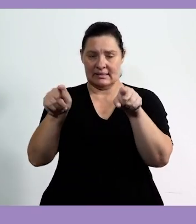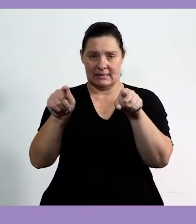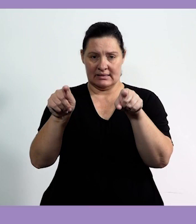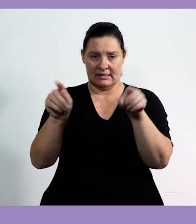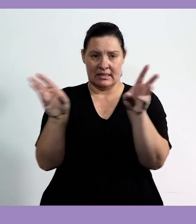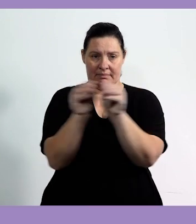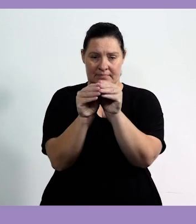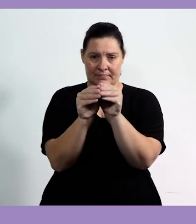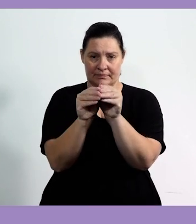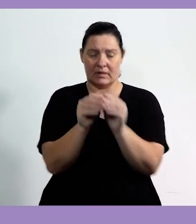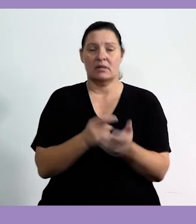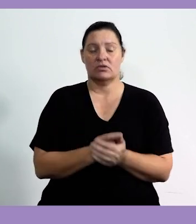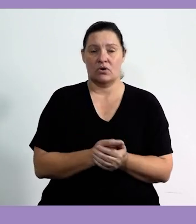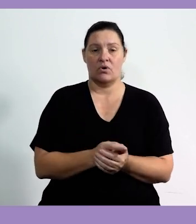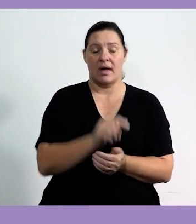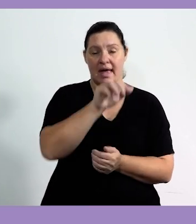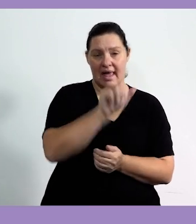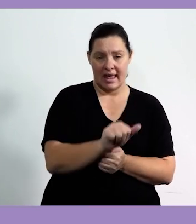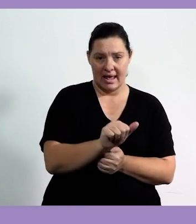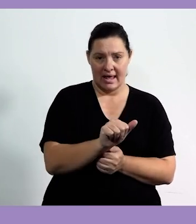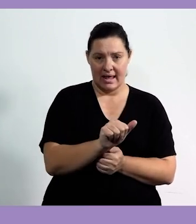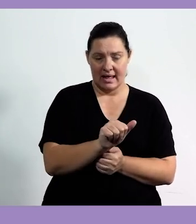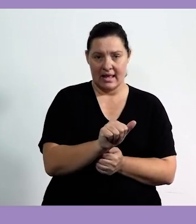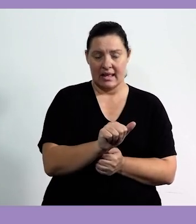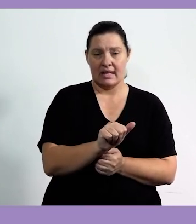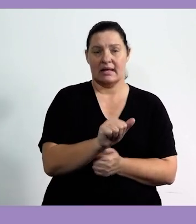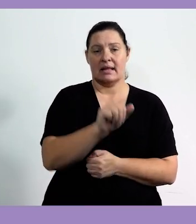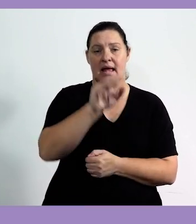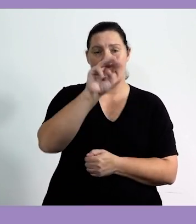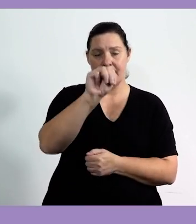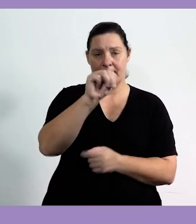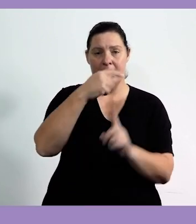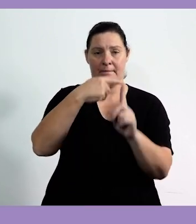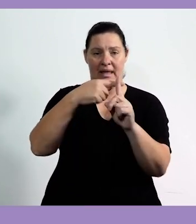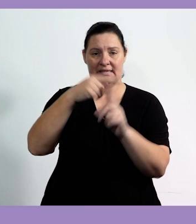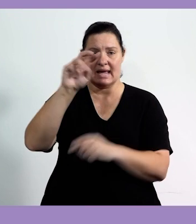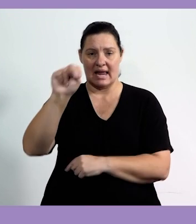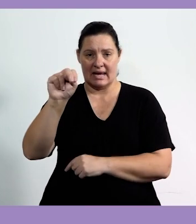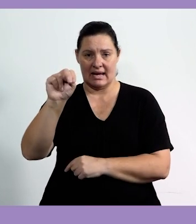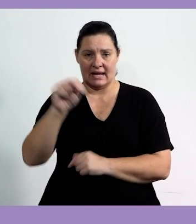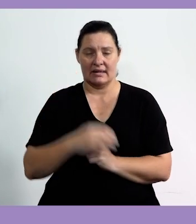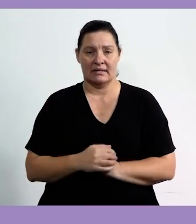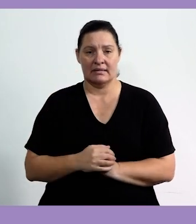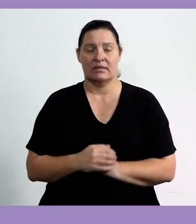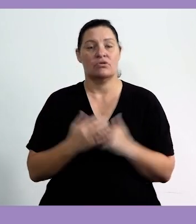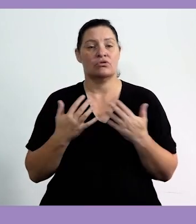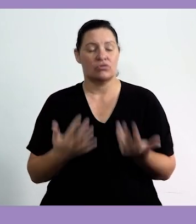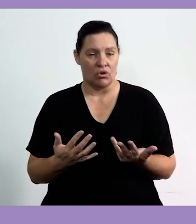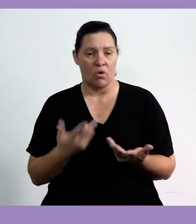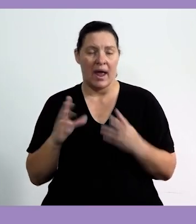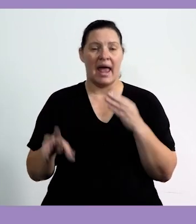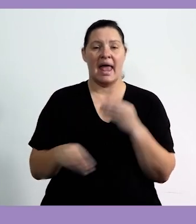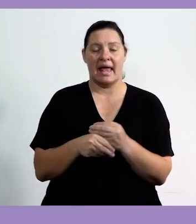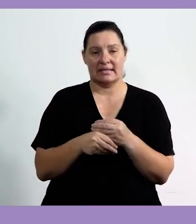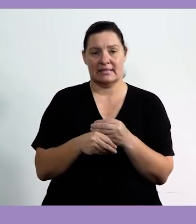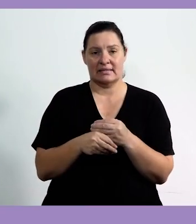the exponents. So we are going to say a to the exponent m plus n. So we are going